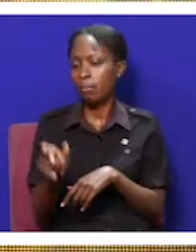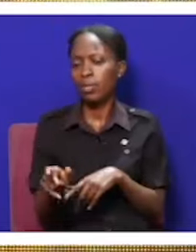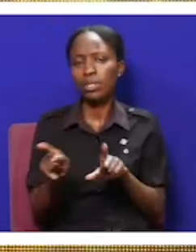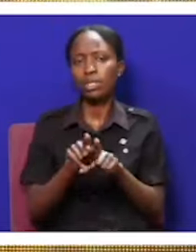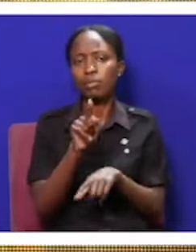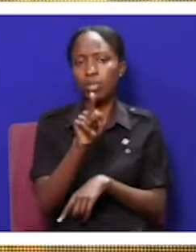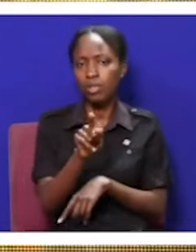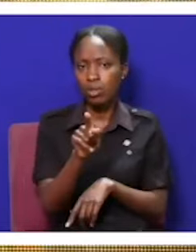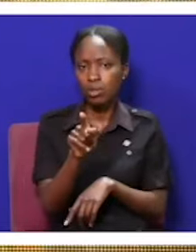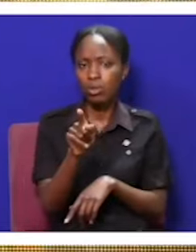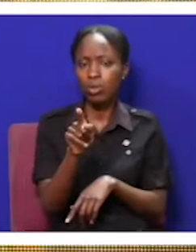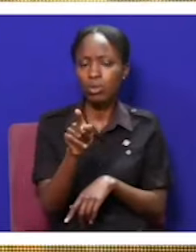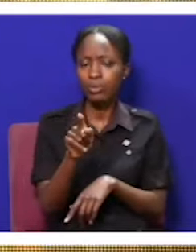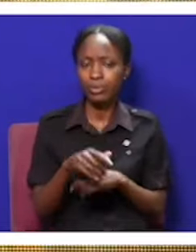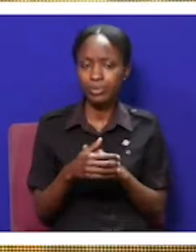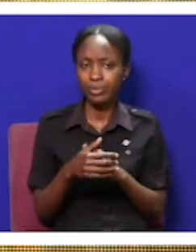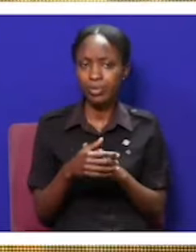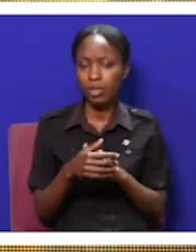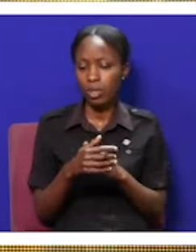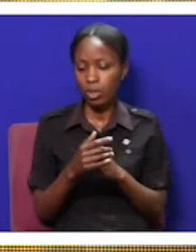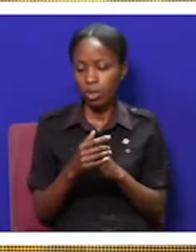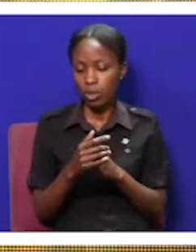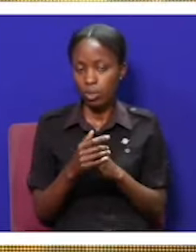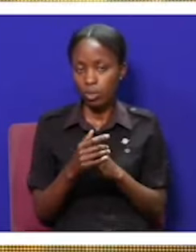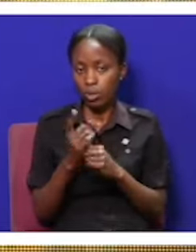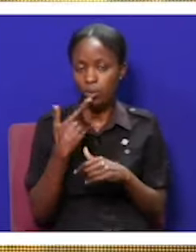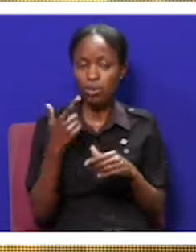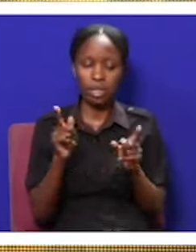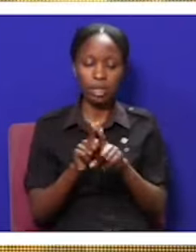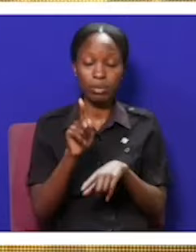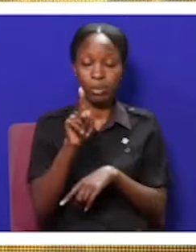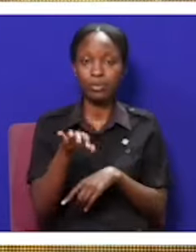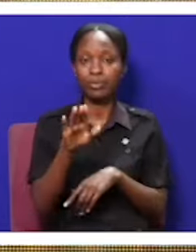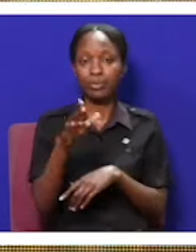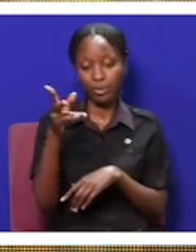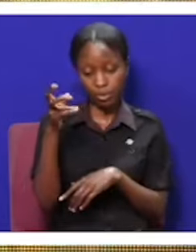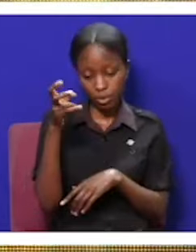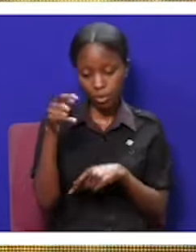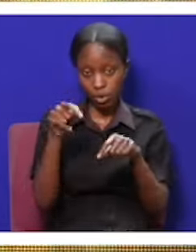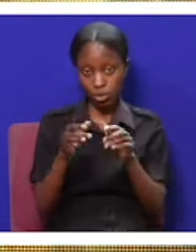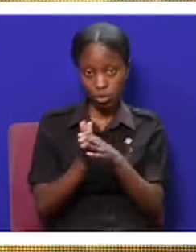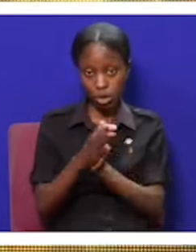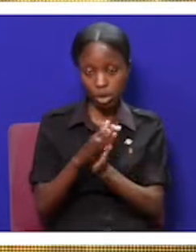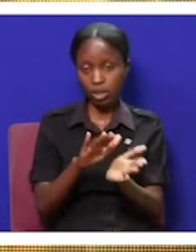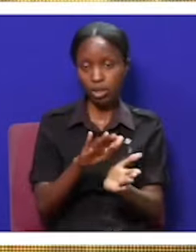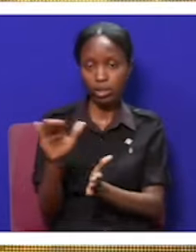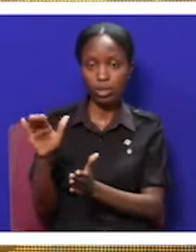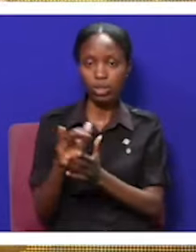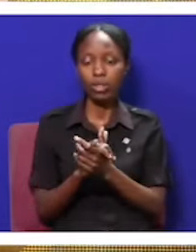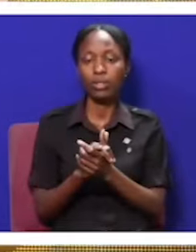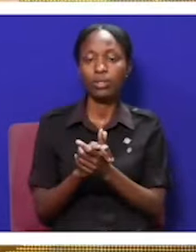who also had an incident like yours. So listen to this story. So